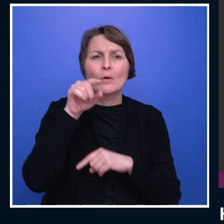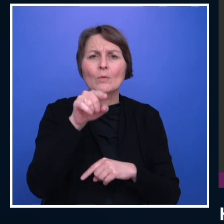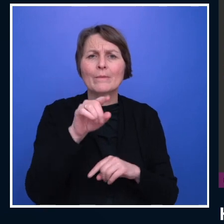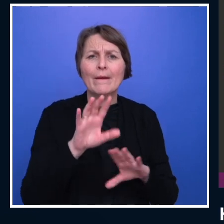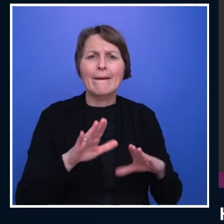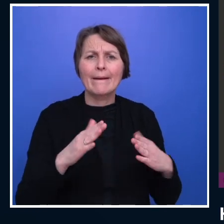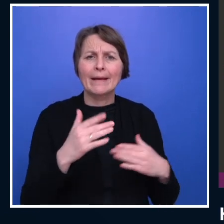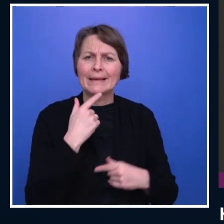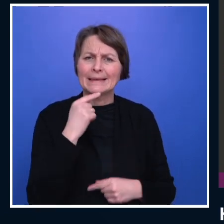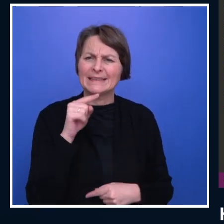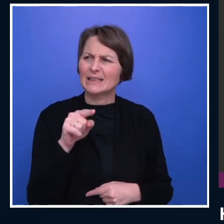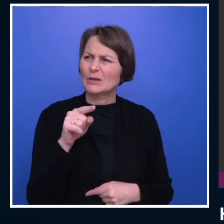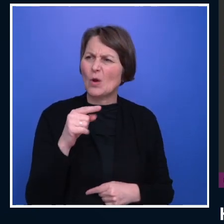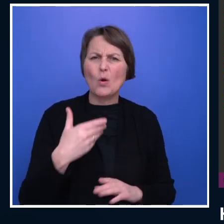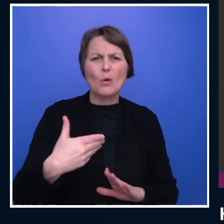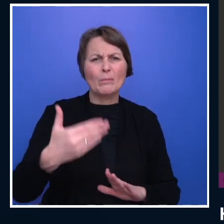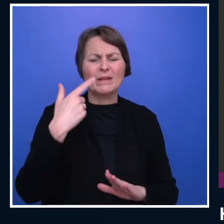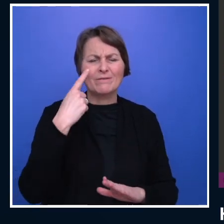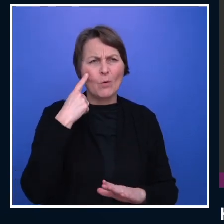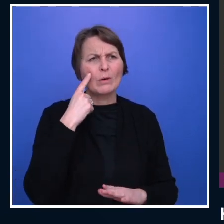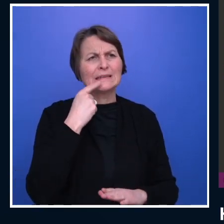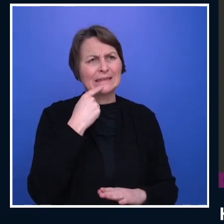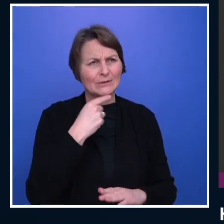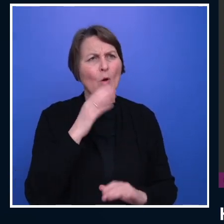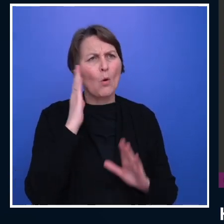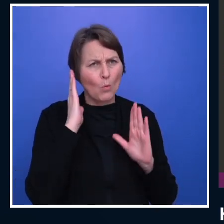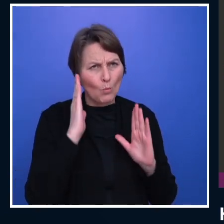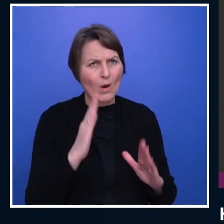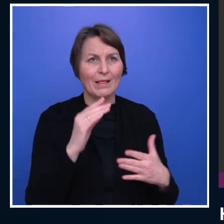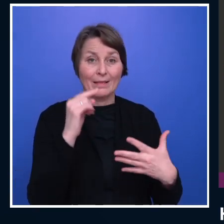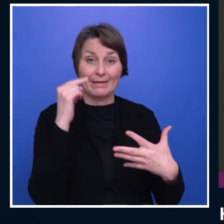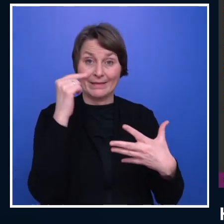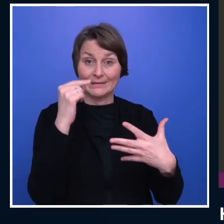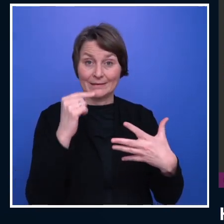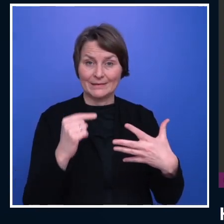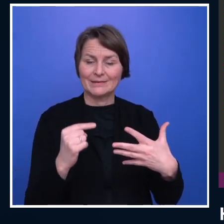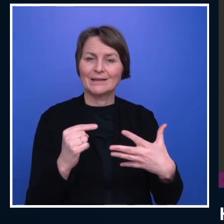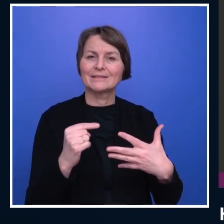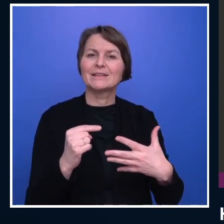decision. And what's significant about that architectural decision is that there's